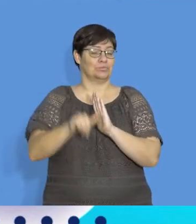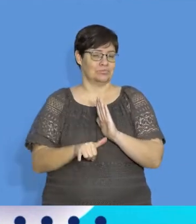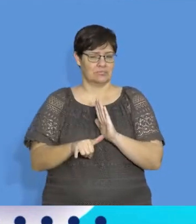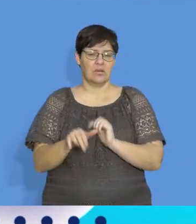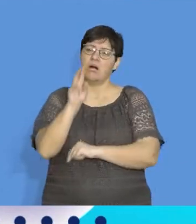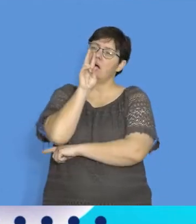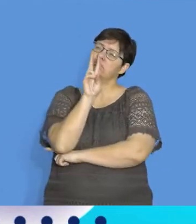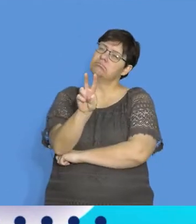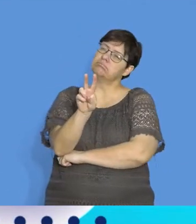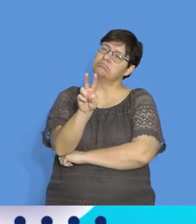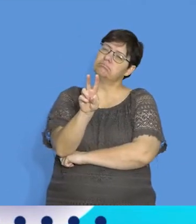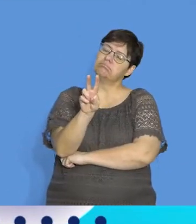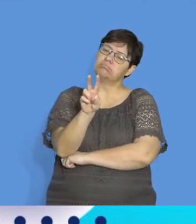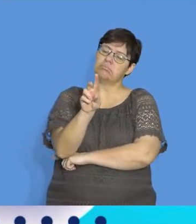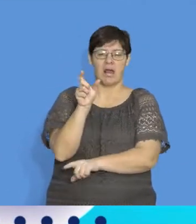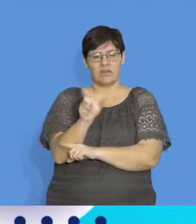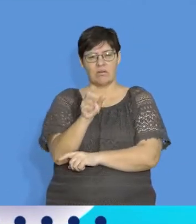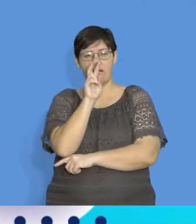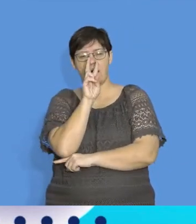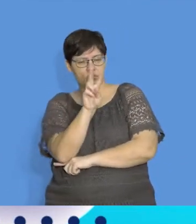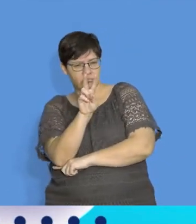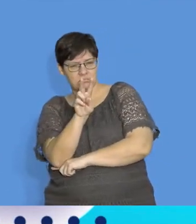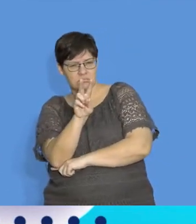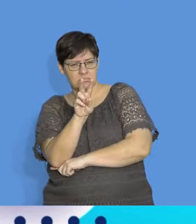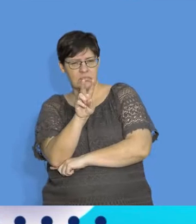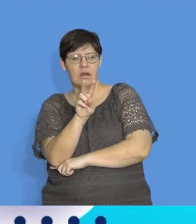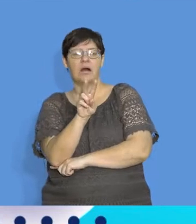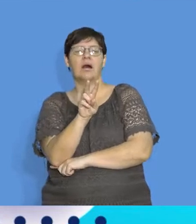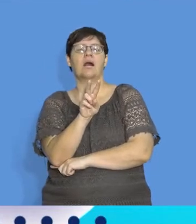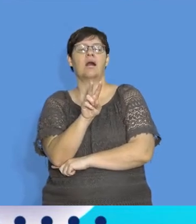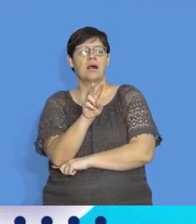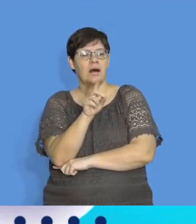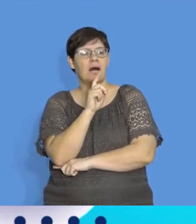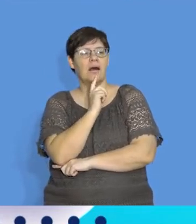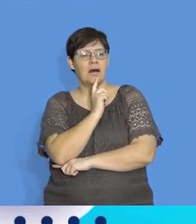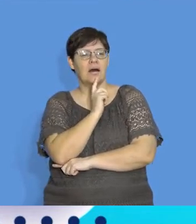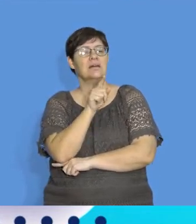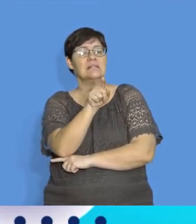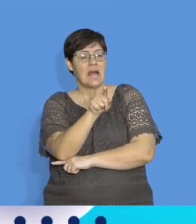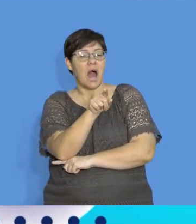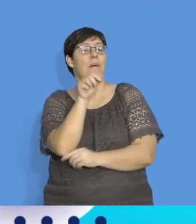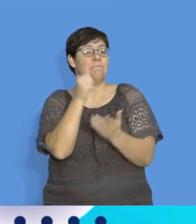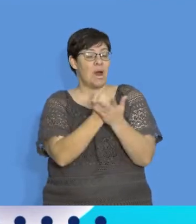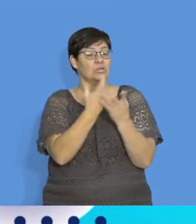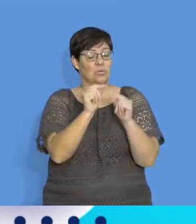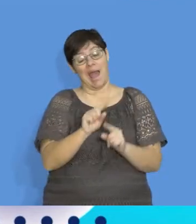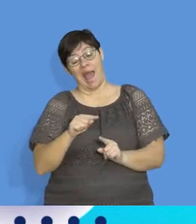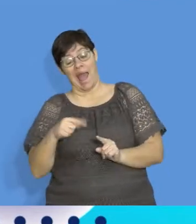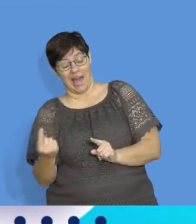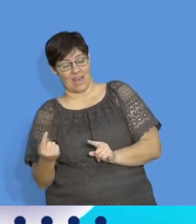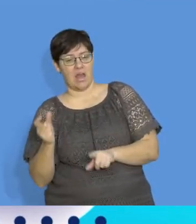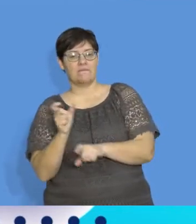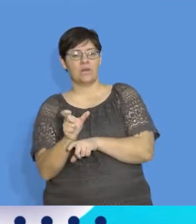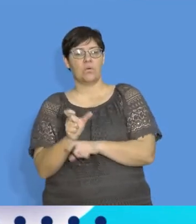you'll watch a video? After watching a video, then it will recommend another video. You say, oh, because you watched